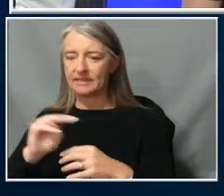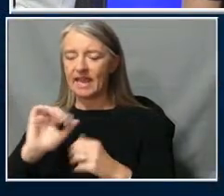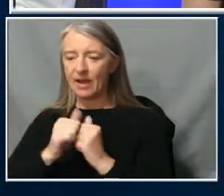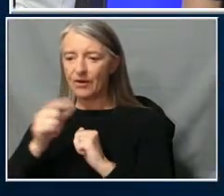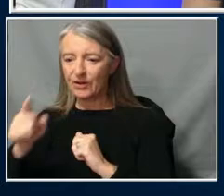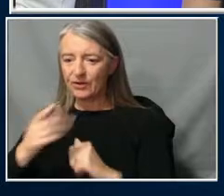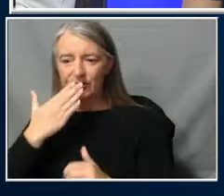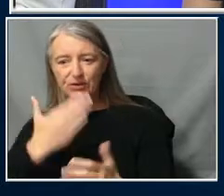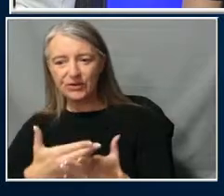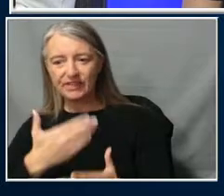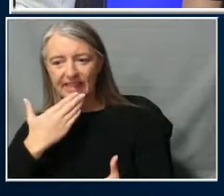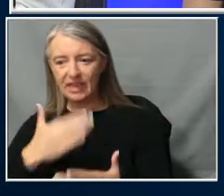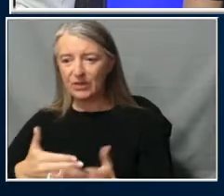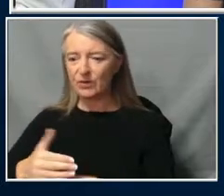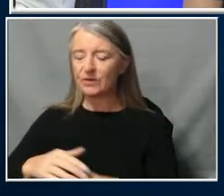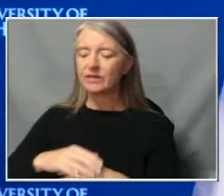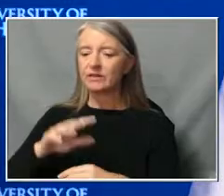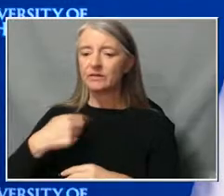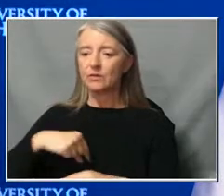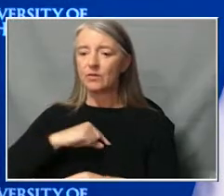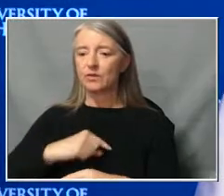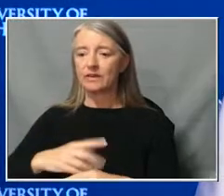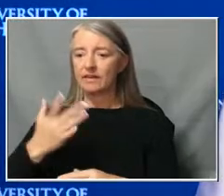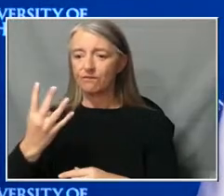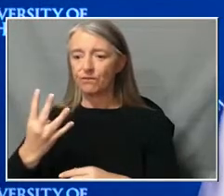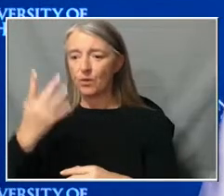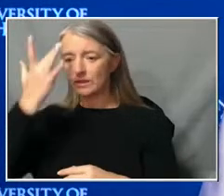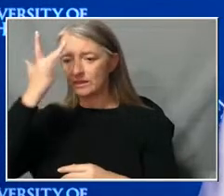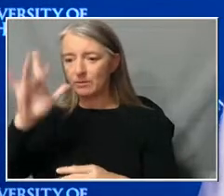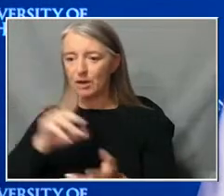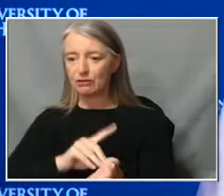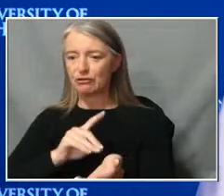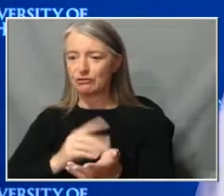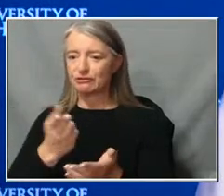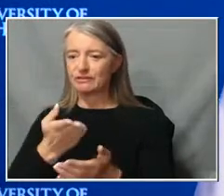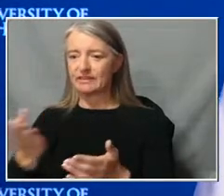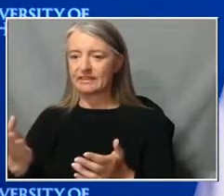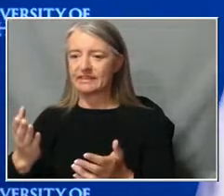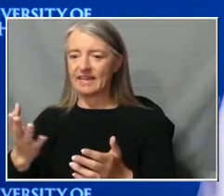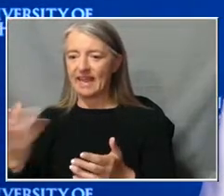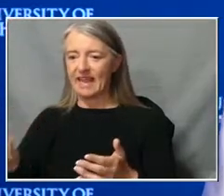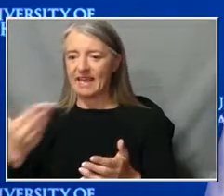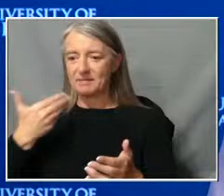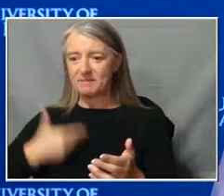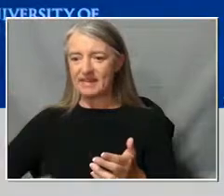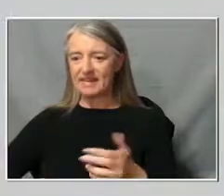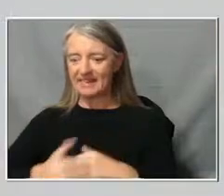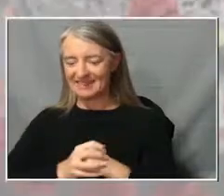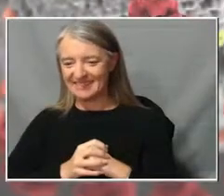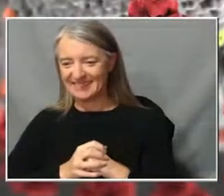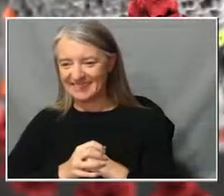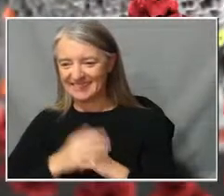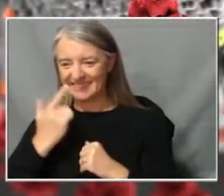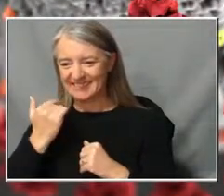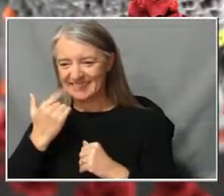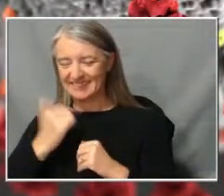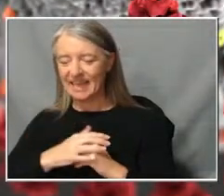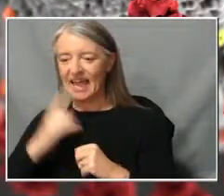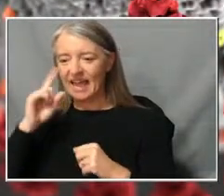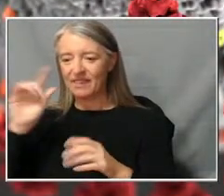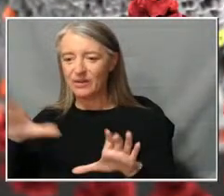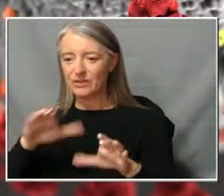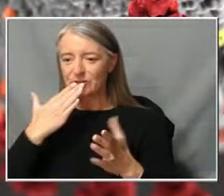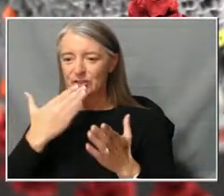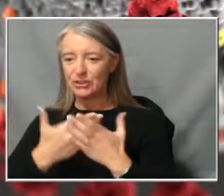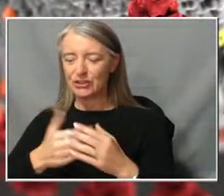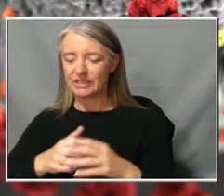thank you. Good. Yeah, we got 4 smart doctors over there, and right? then me. So Stop. good. I know. I think we're doing good. We are doing